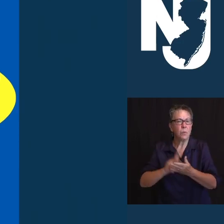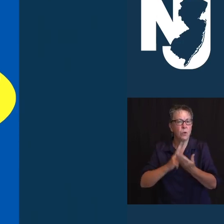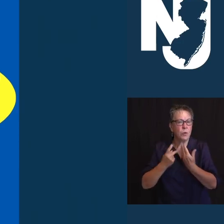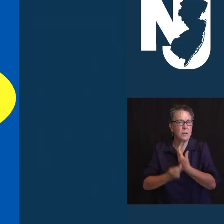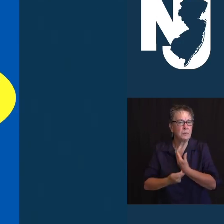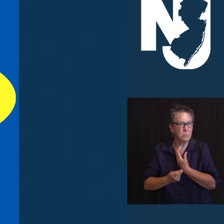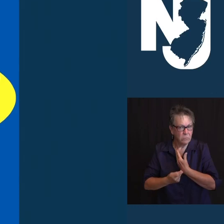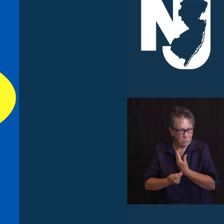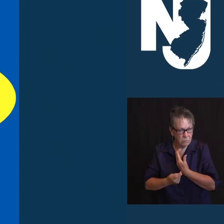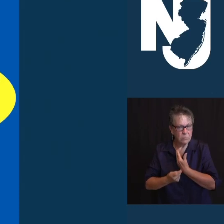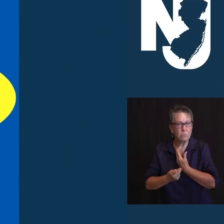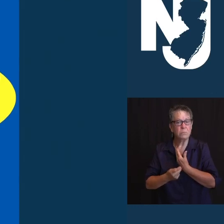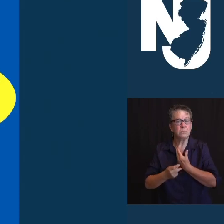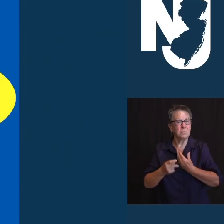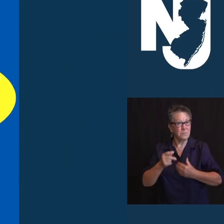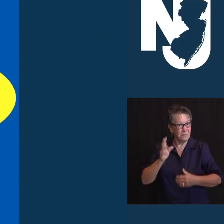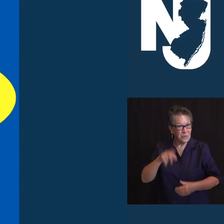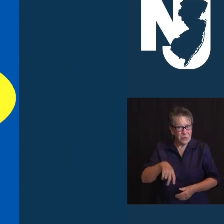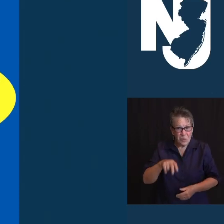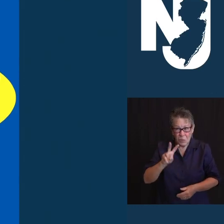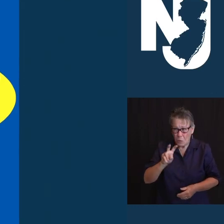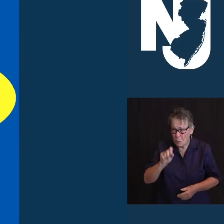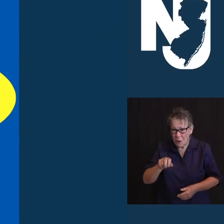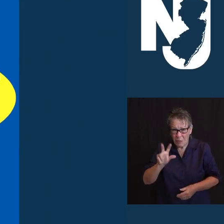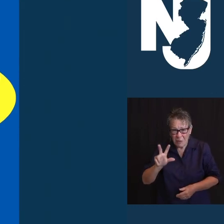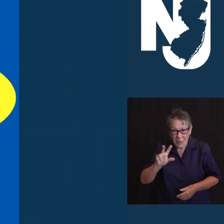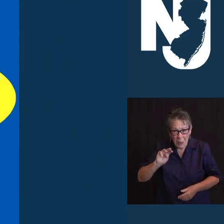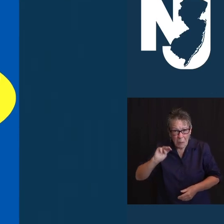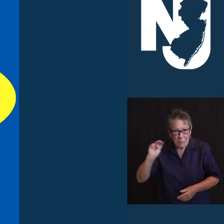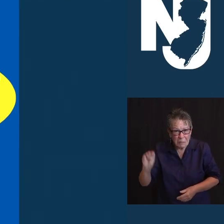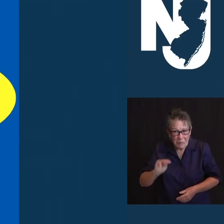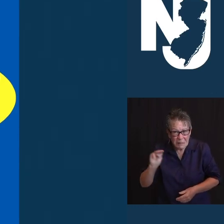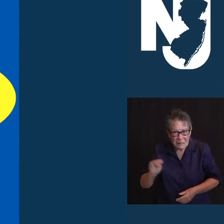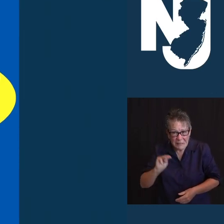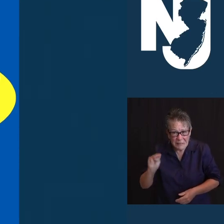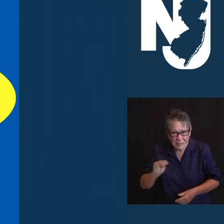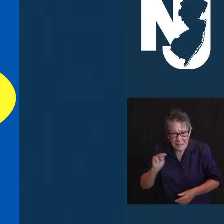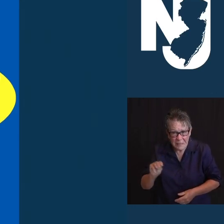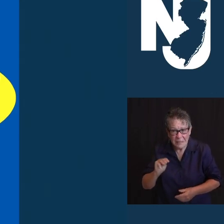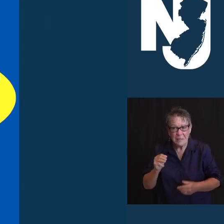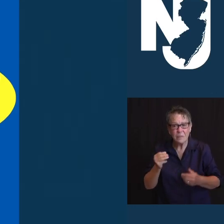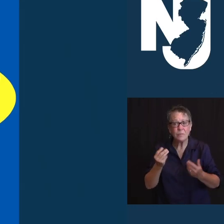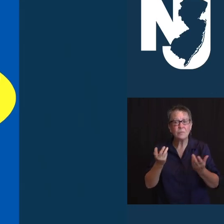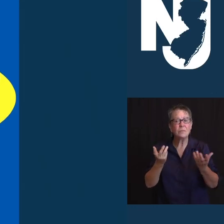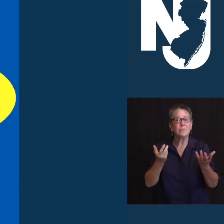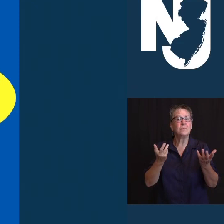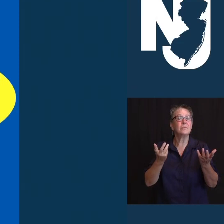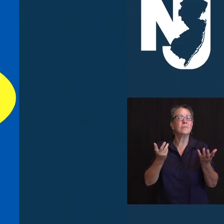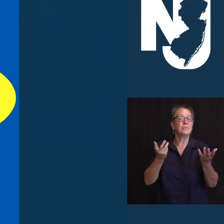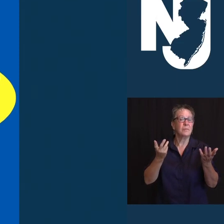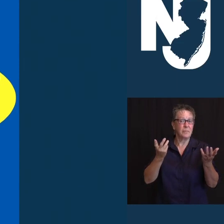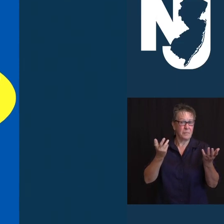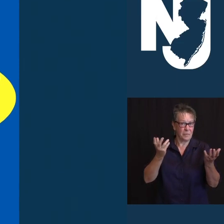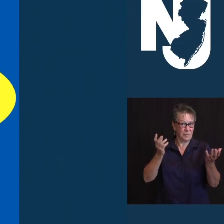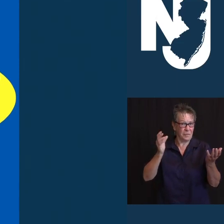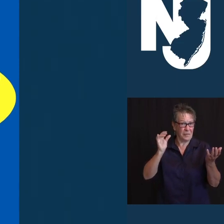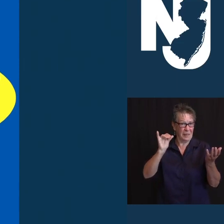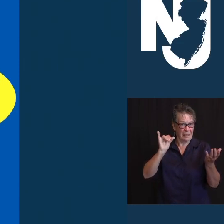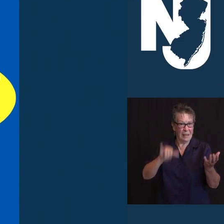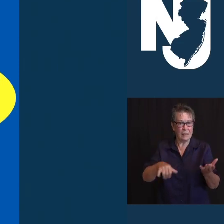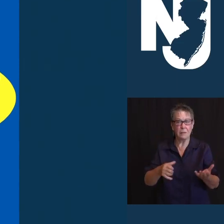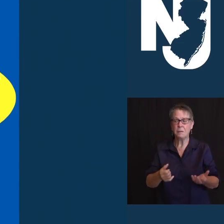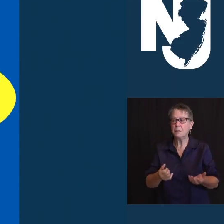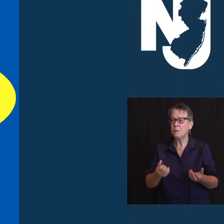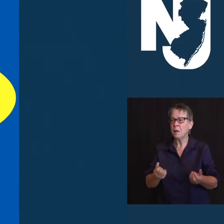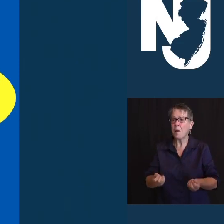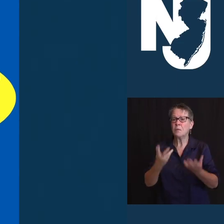that IKEA's New Jersey workers received in unemployment benefits and other supports during the month in which